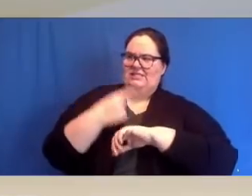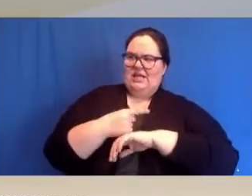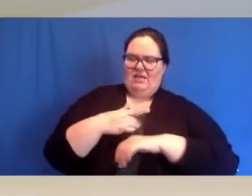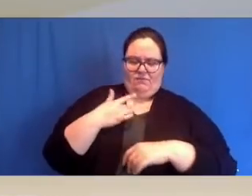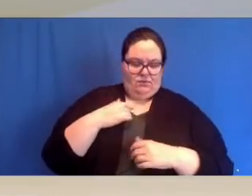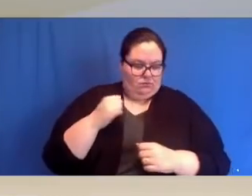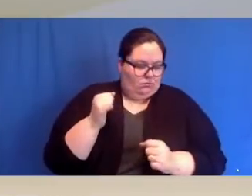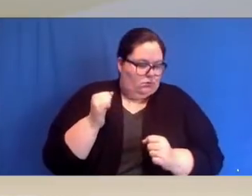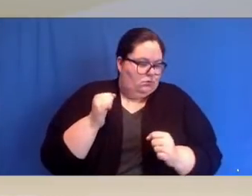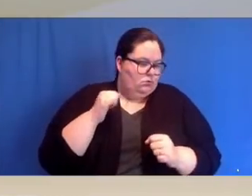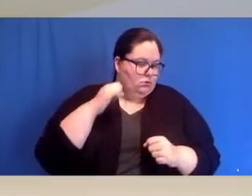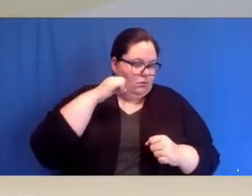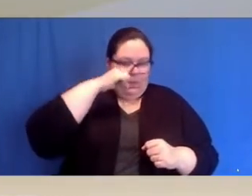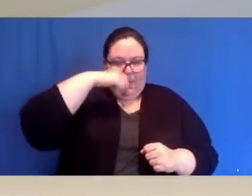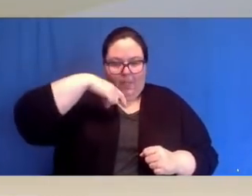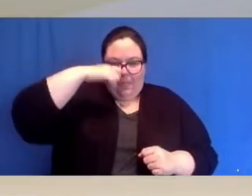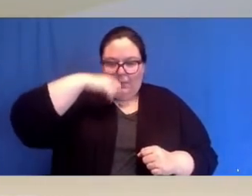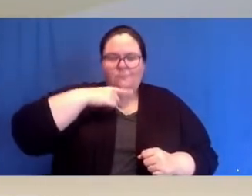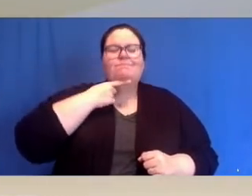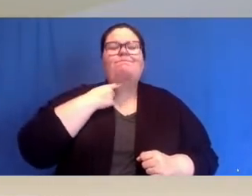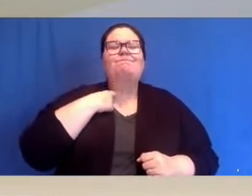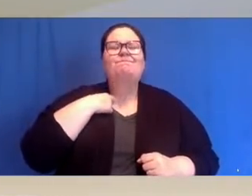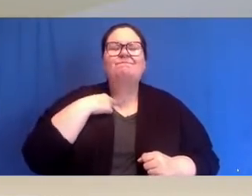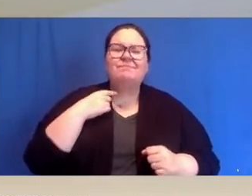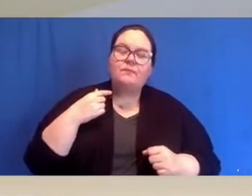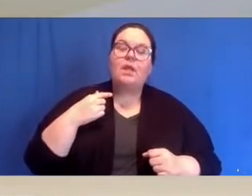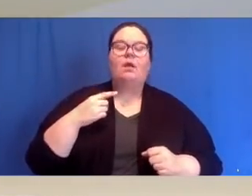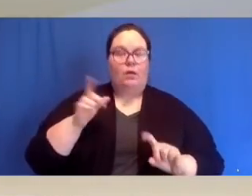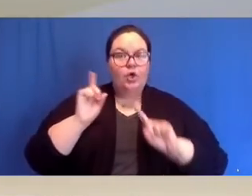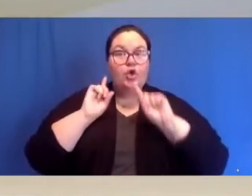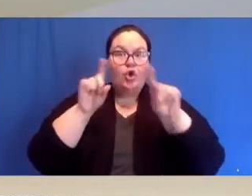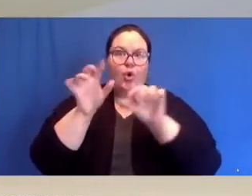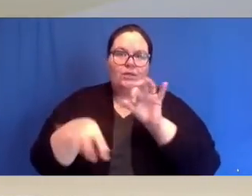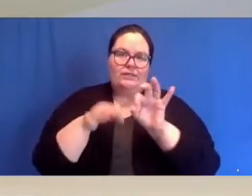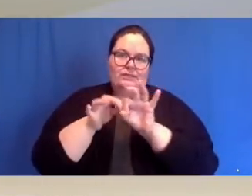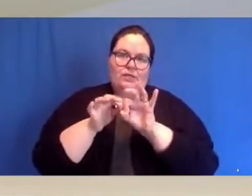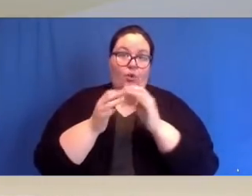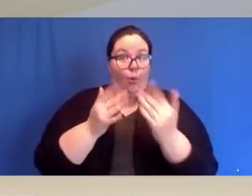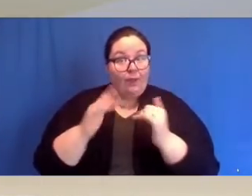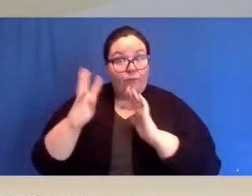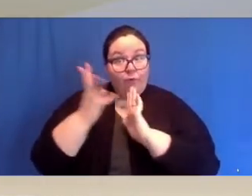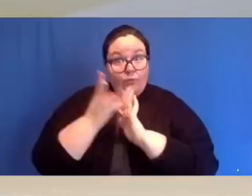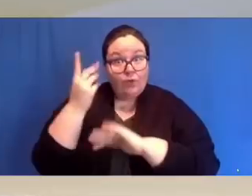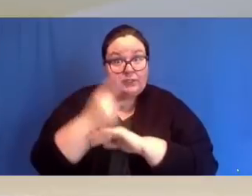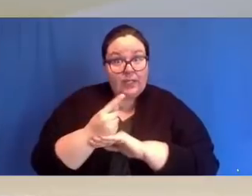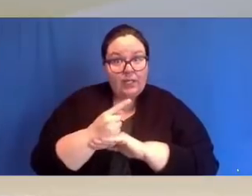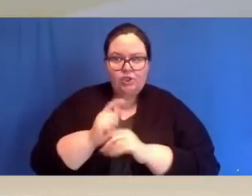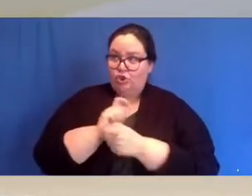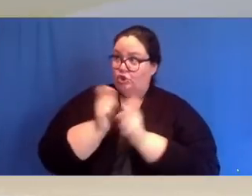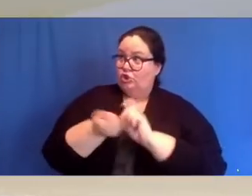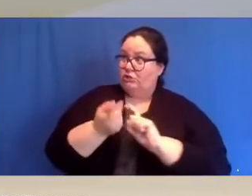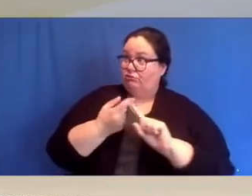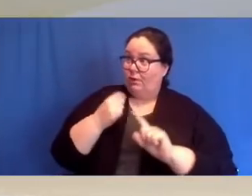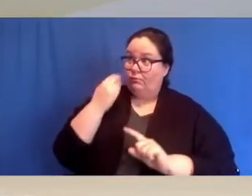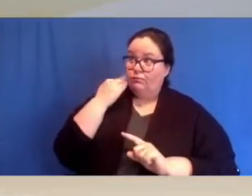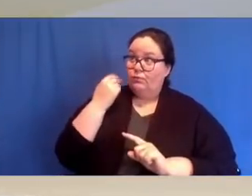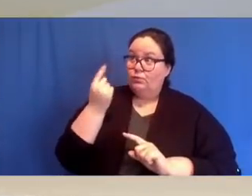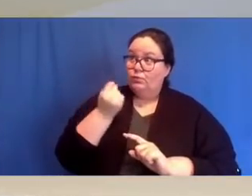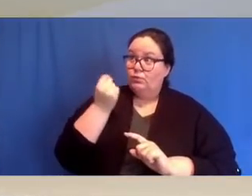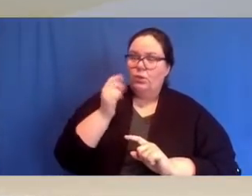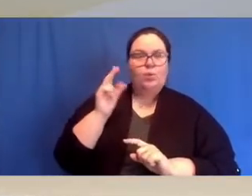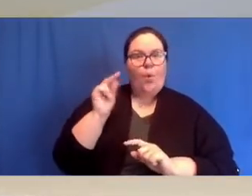tested. And how key that is. So that's not a change from Tuesday, but I need to emphasize that